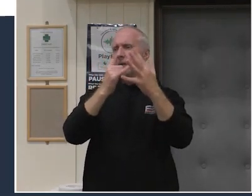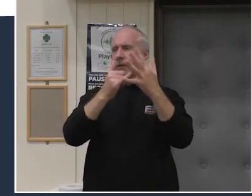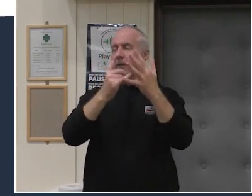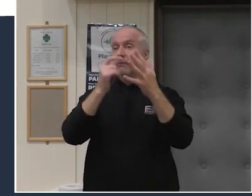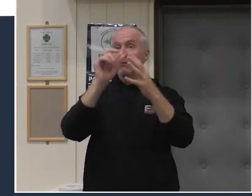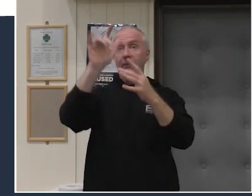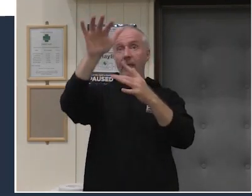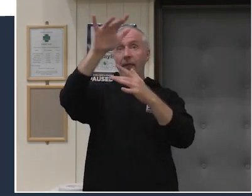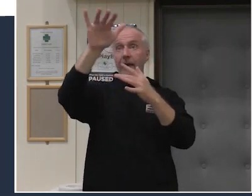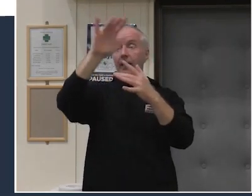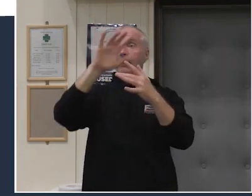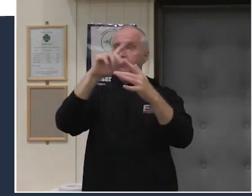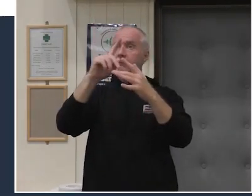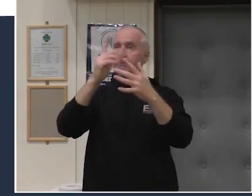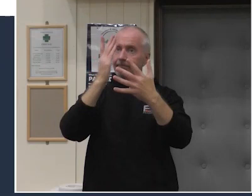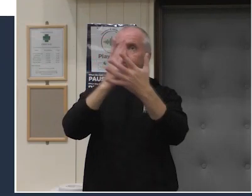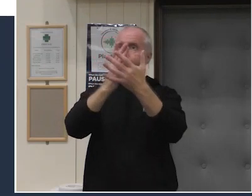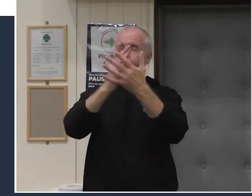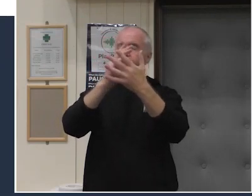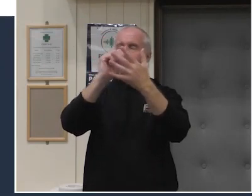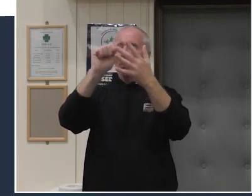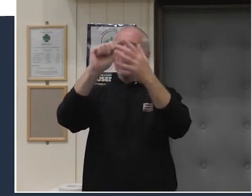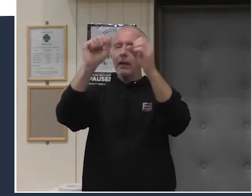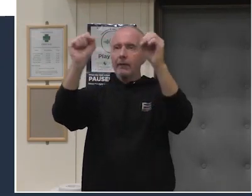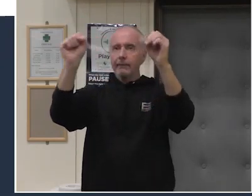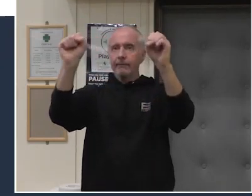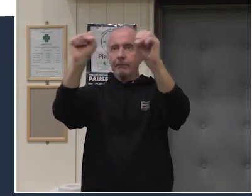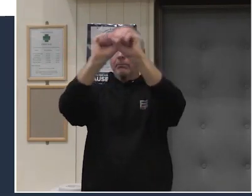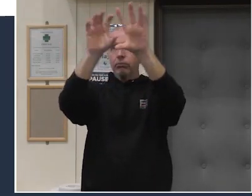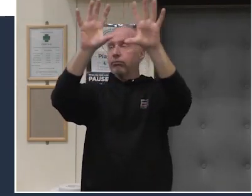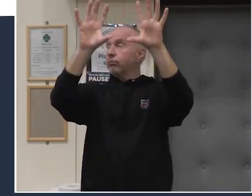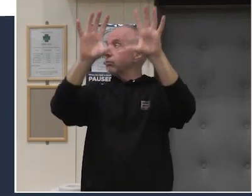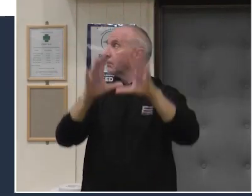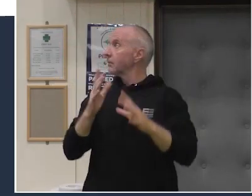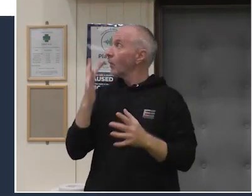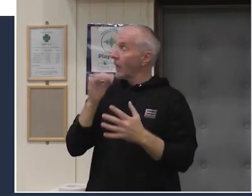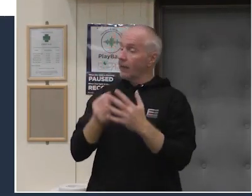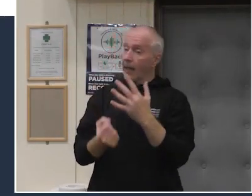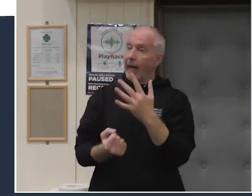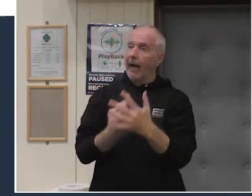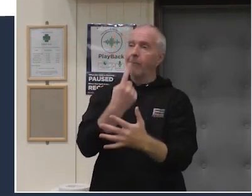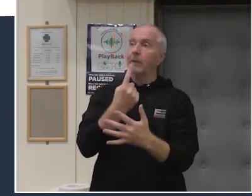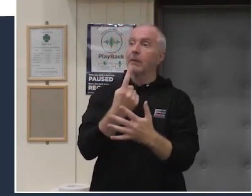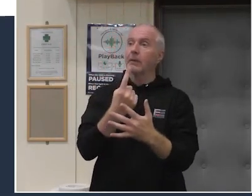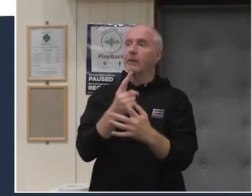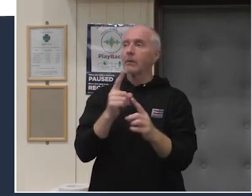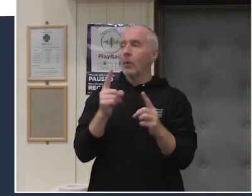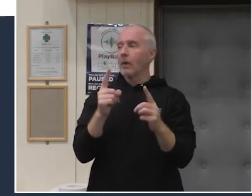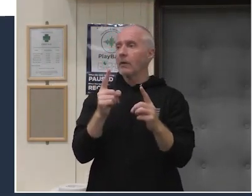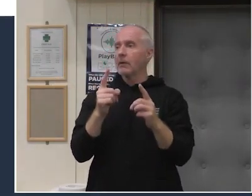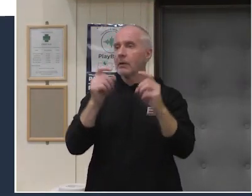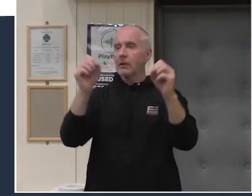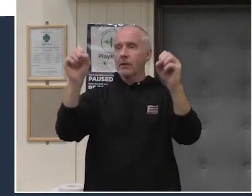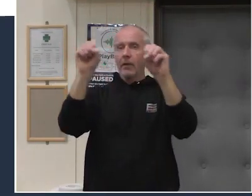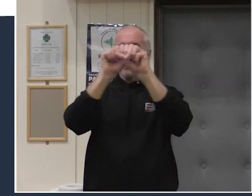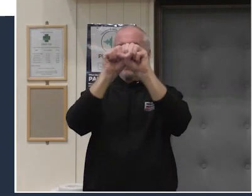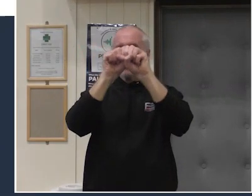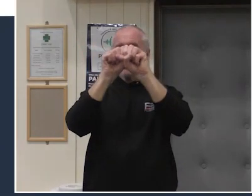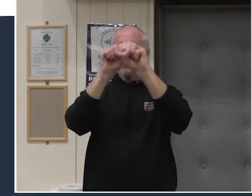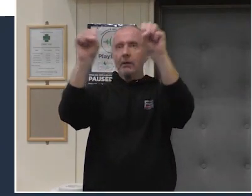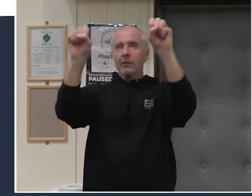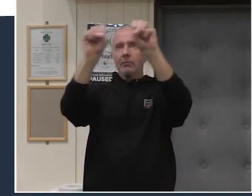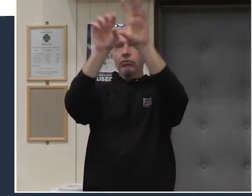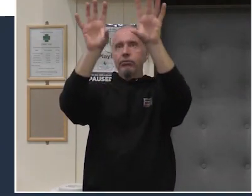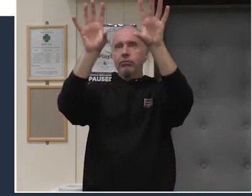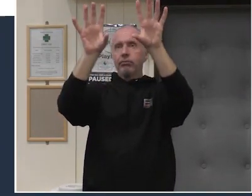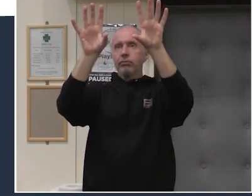almost certainly going to collide, so luckily when they do, they actually tend to collide and emit radiation. Now that's